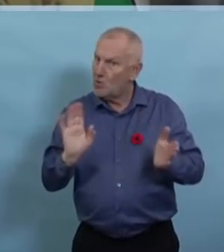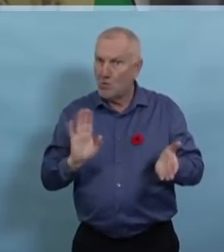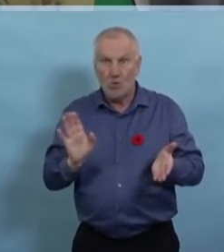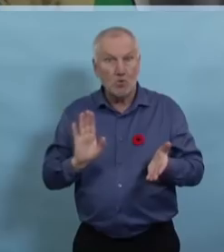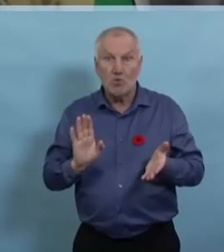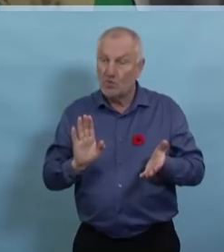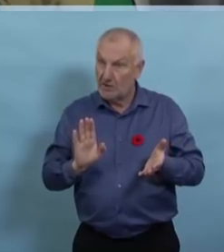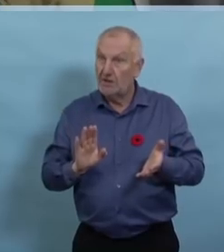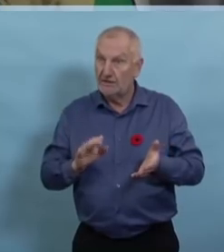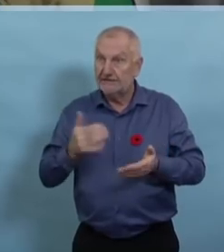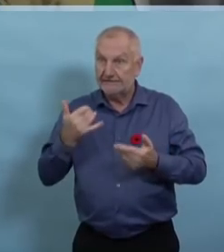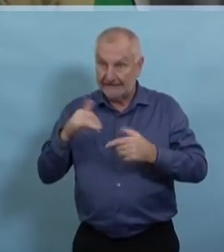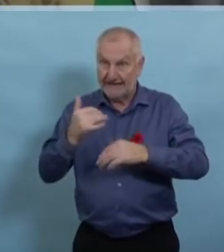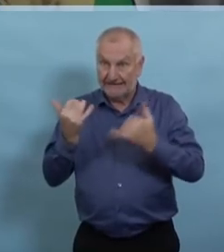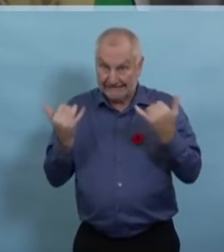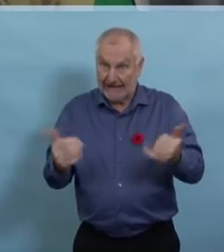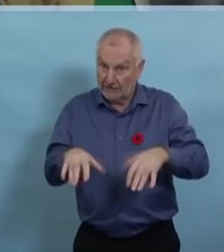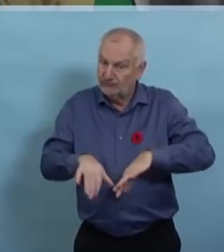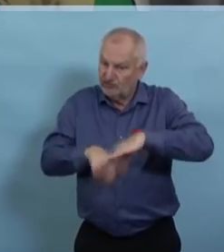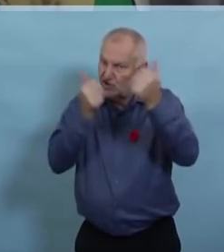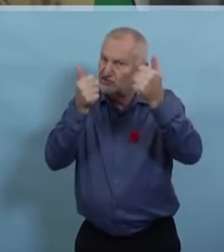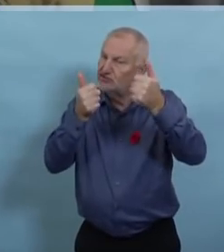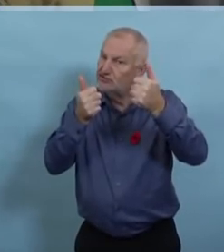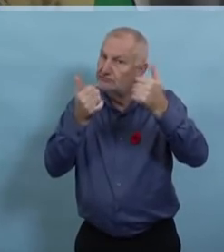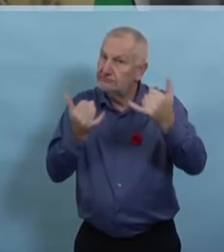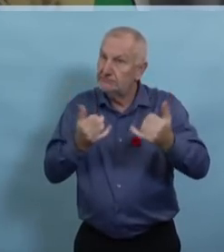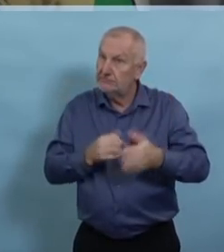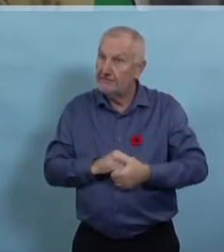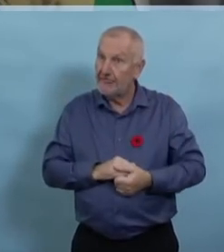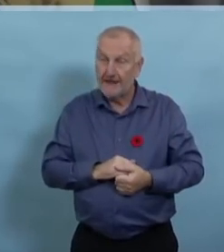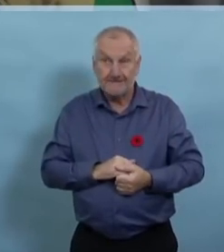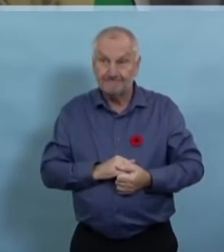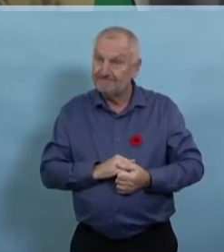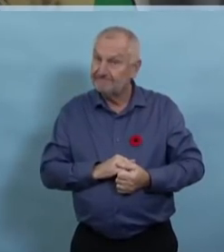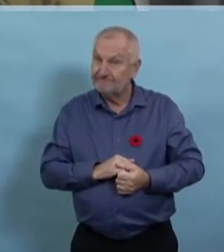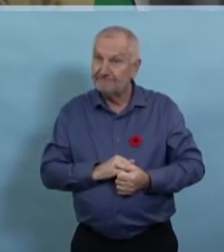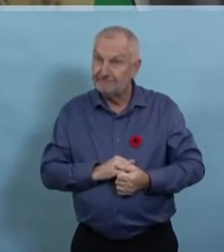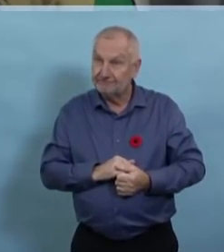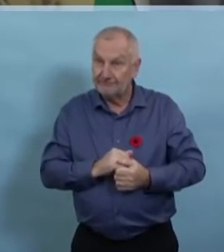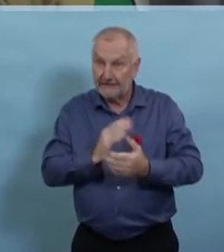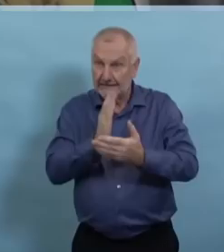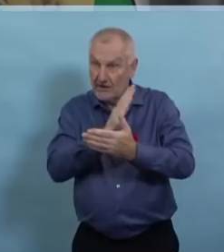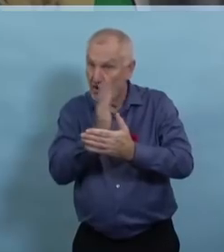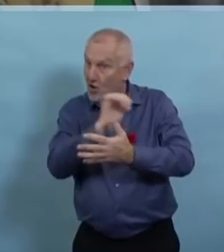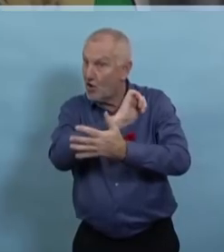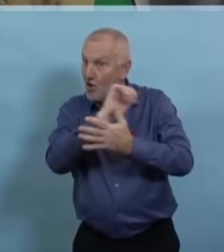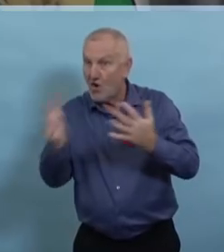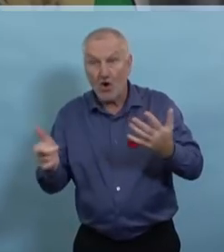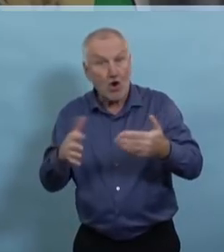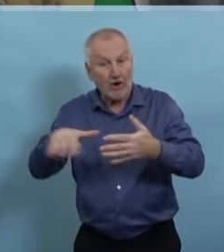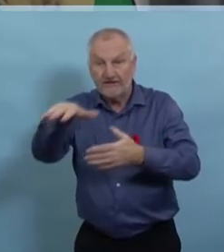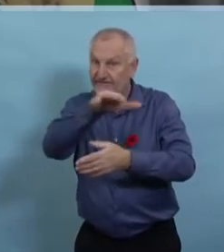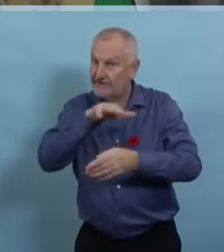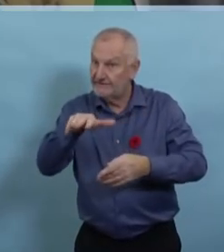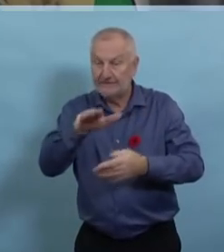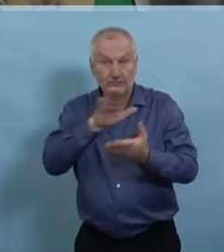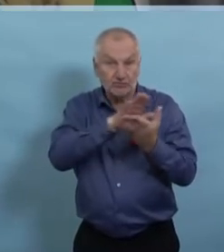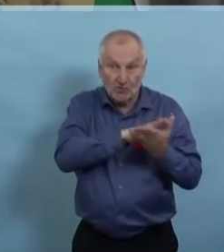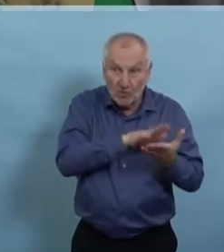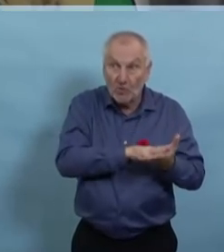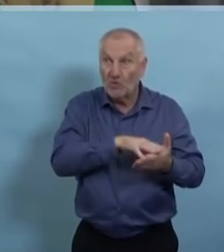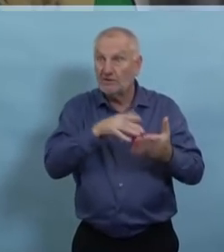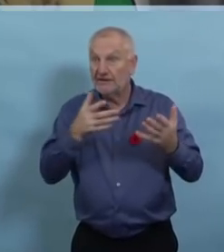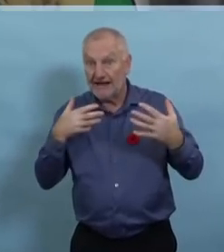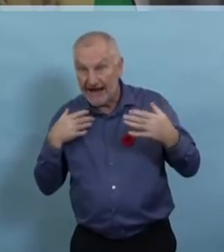time everywhere is in society. In our schools, absolutely. In the healthcare field, absolutely. In